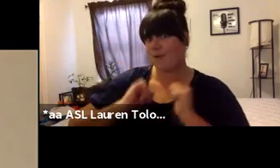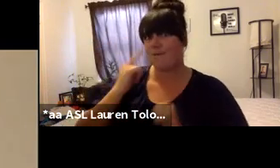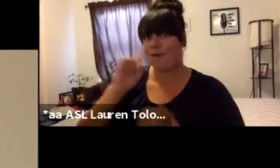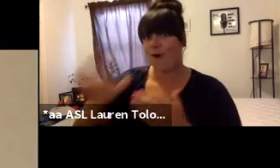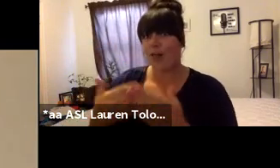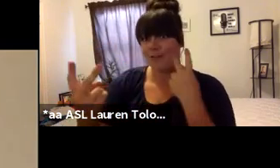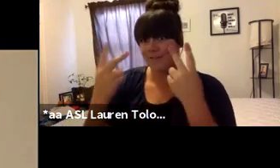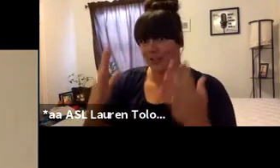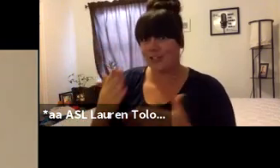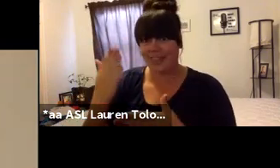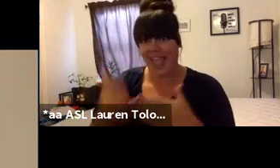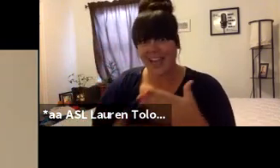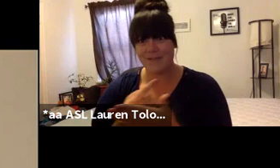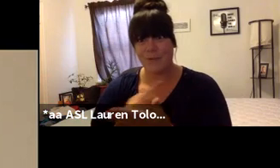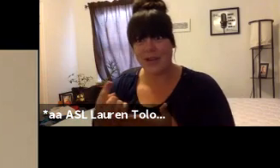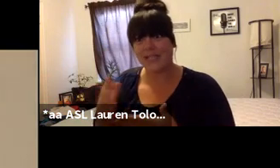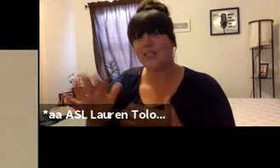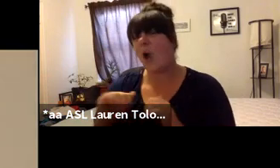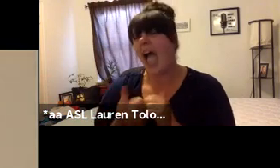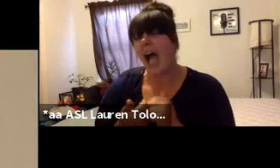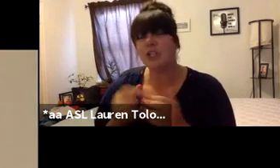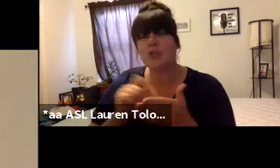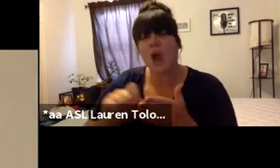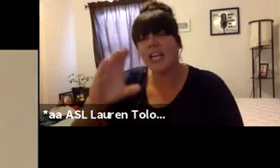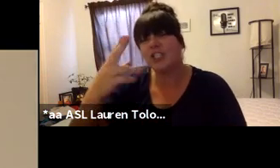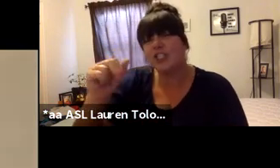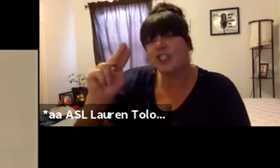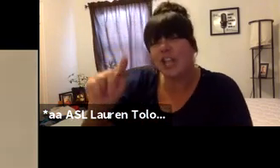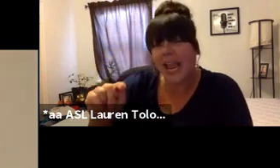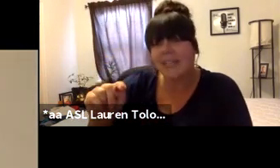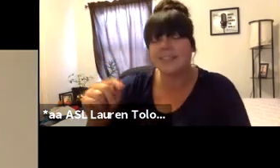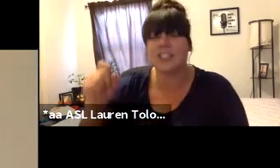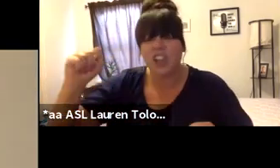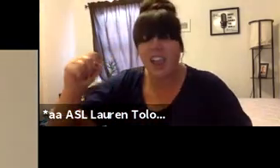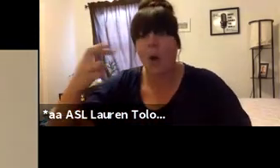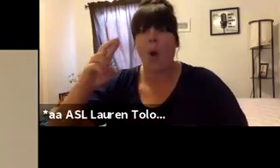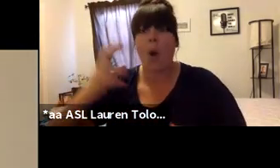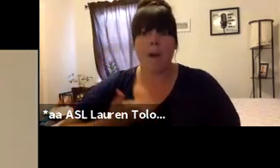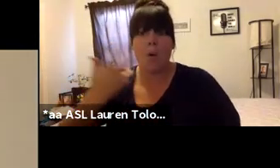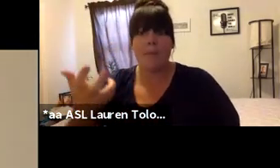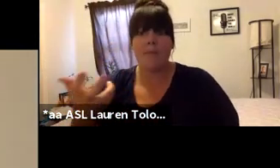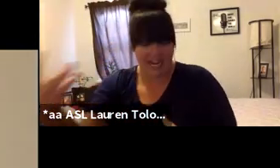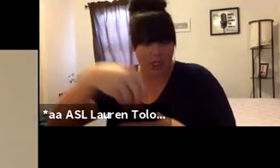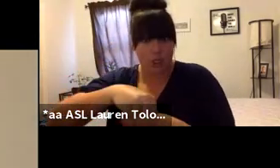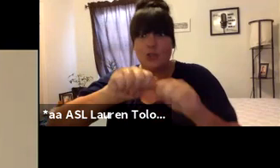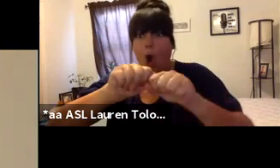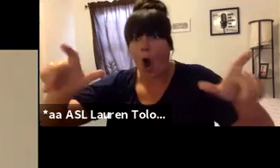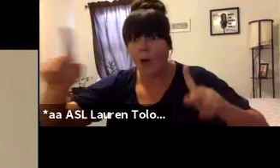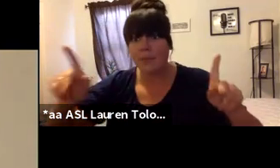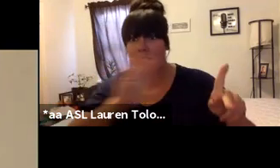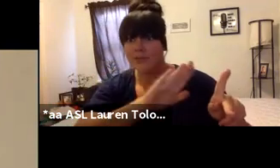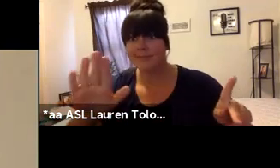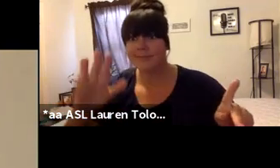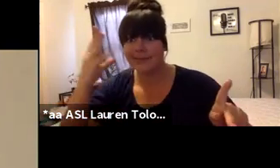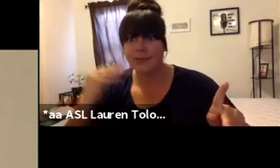So how do you write a chant or poem that includes everyone's experiences and perspectives? How